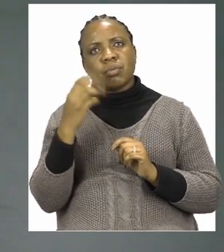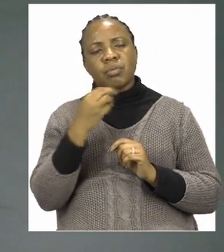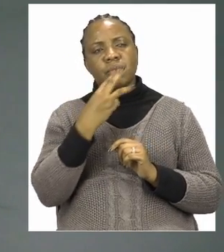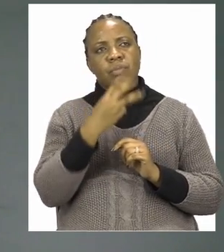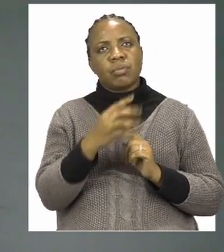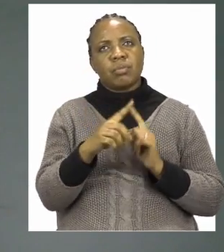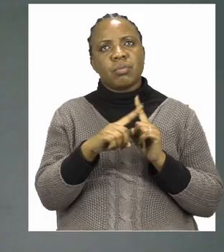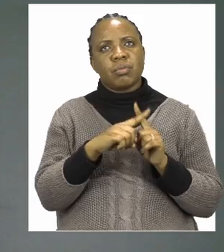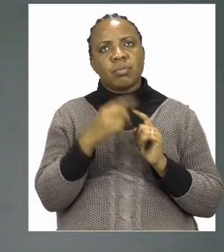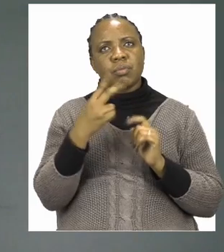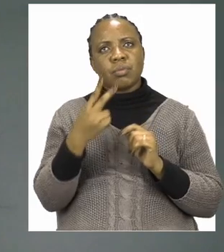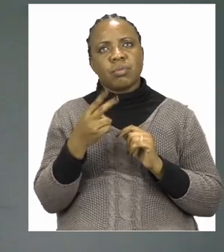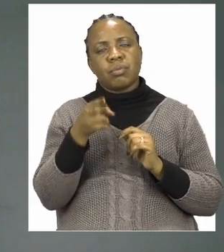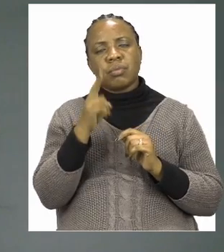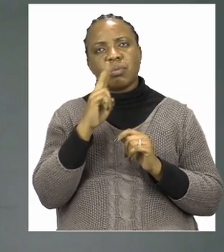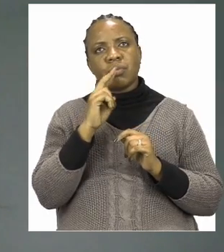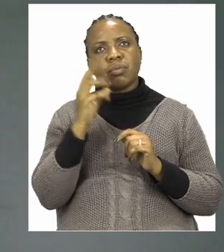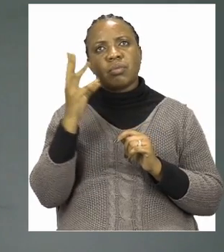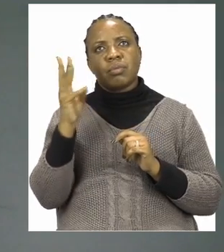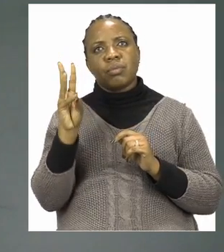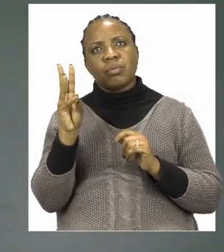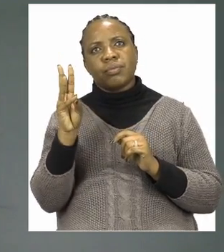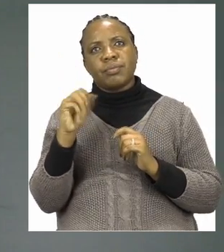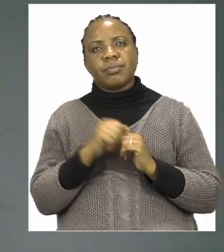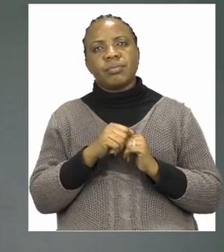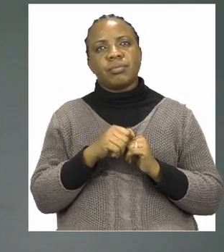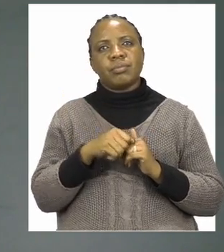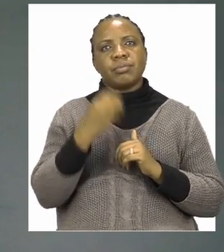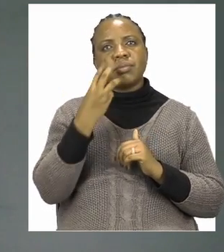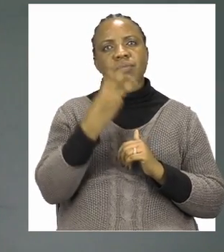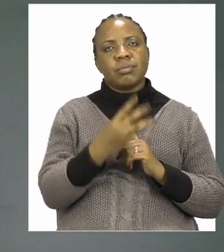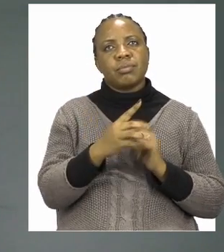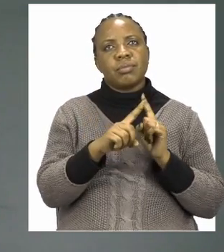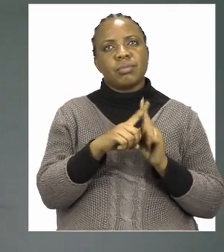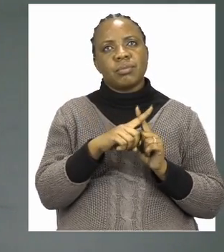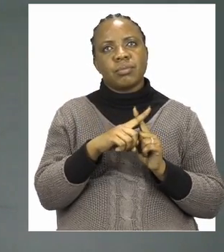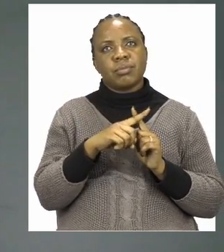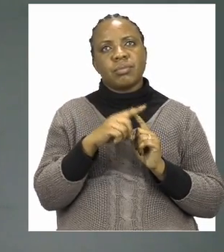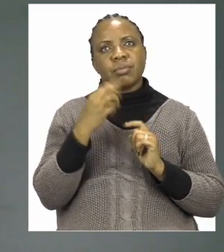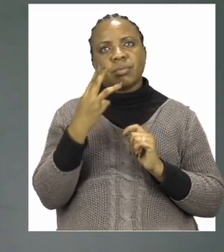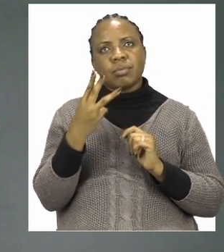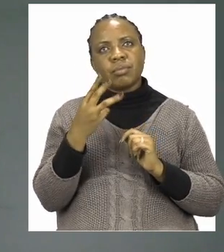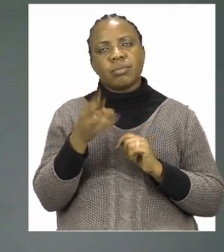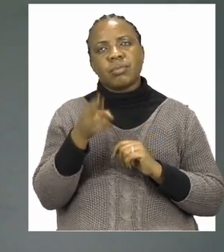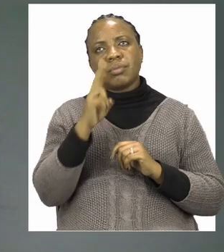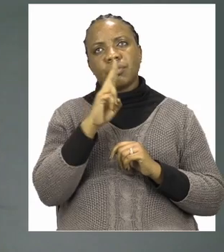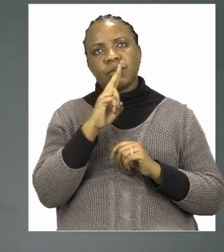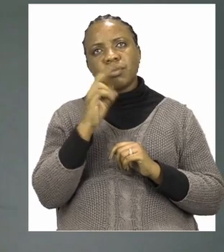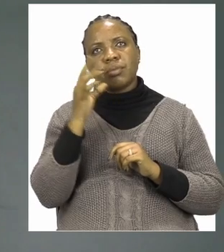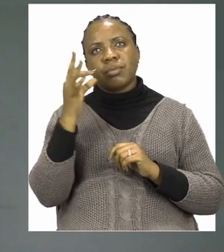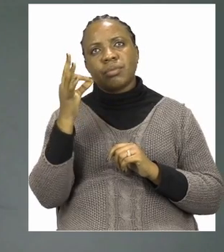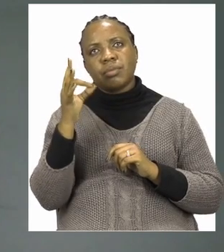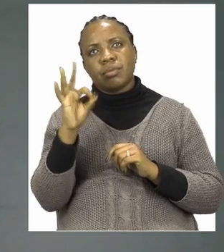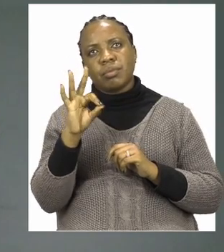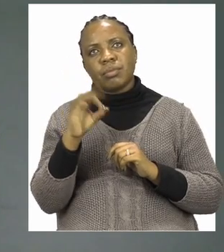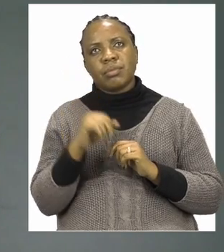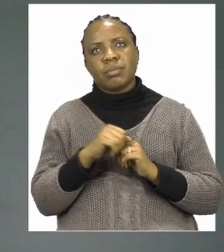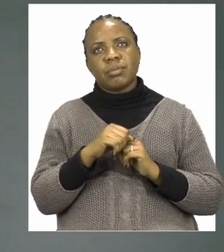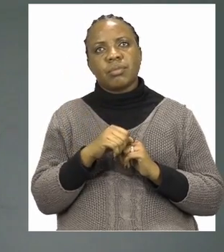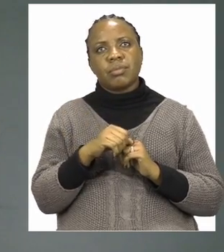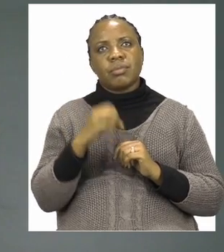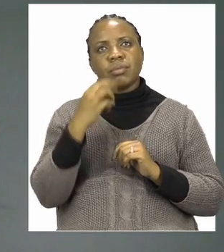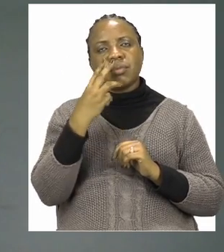3 times 2 equals 6. 3 times 3 equals